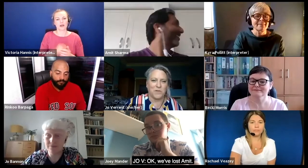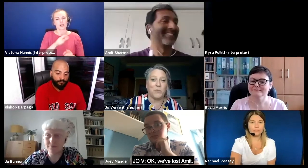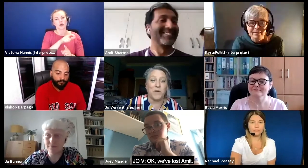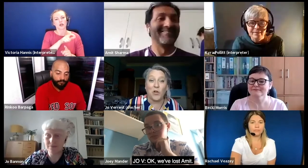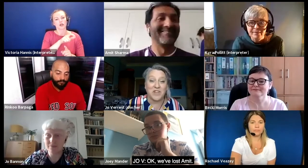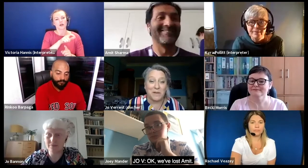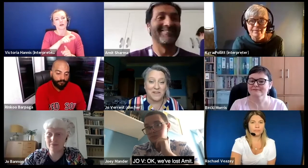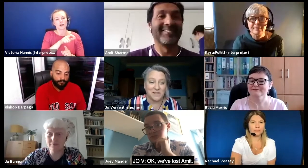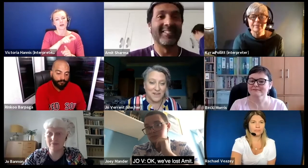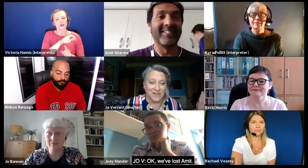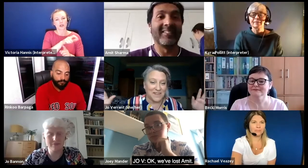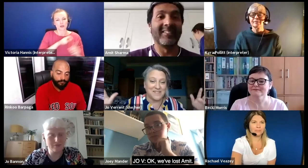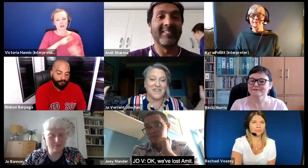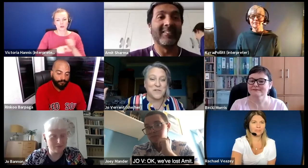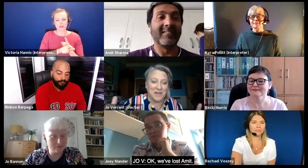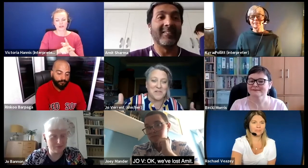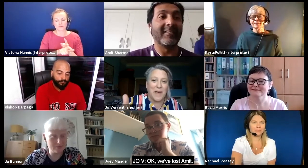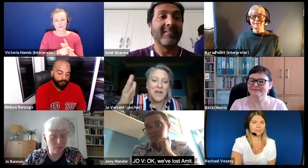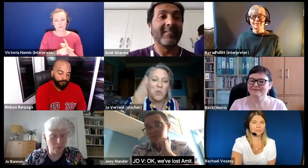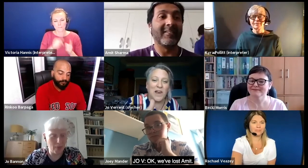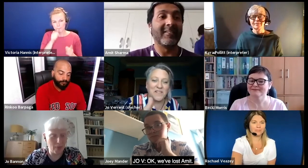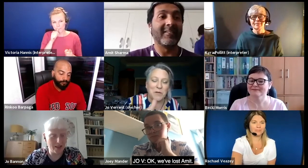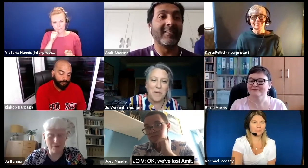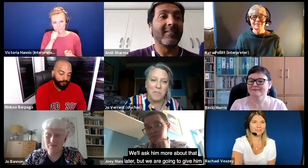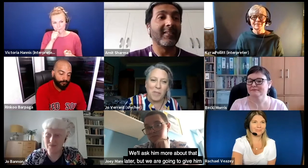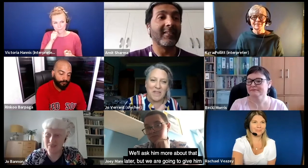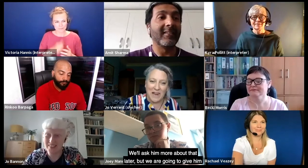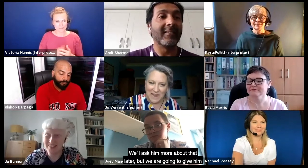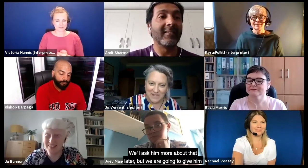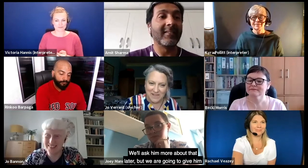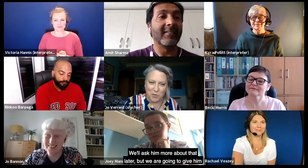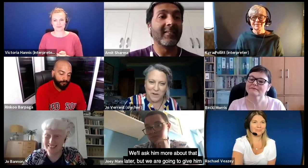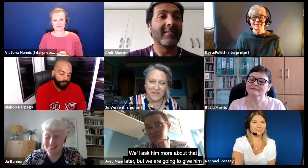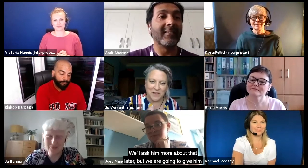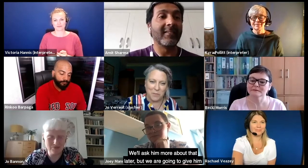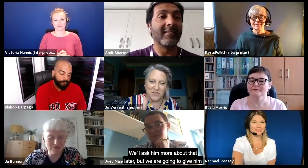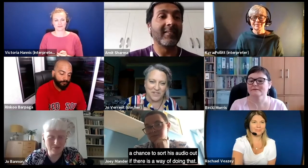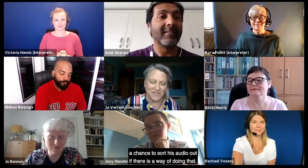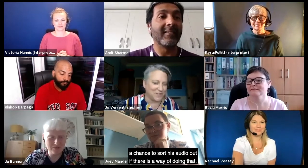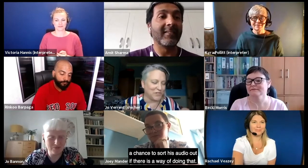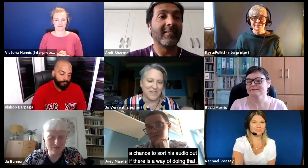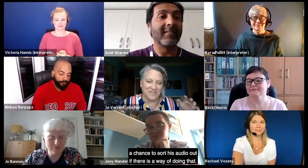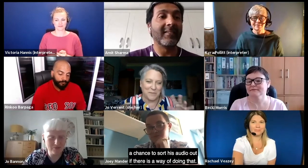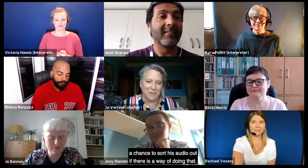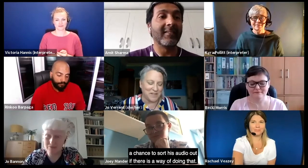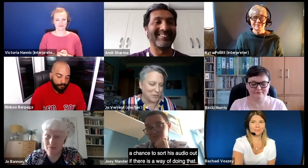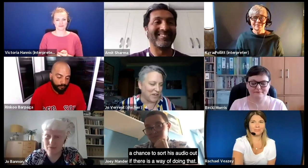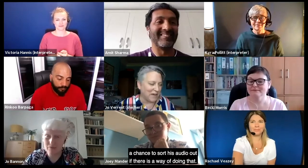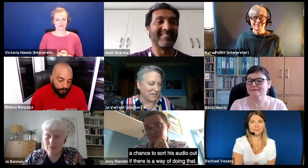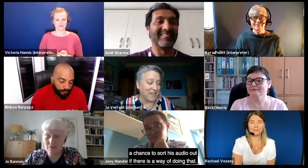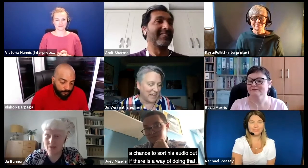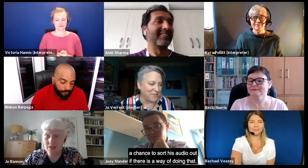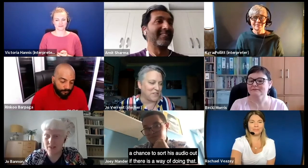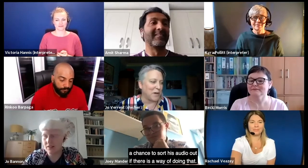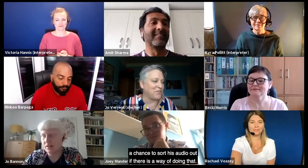Okay, we've lost Amit. He's disappeared, he's back. We'll ask him a bit more about that later, but we're going to give him a chance to sort his audio